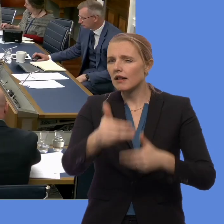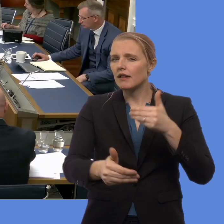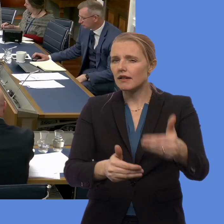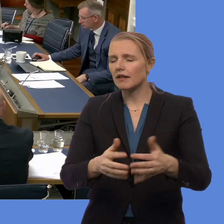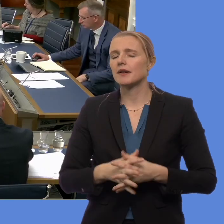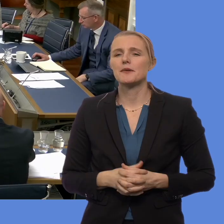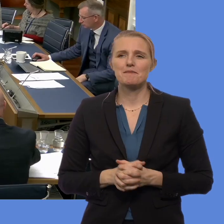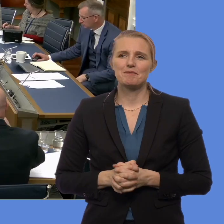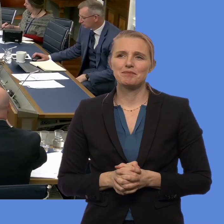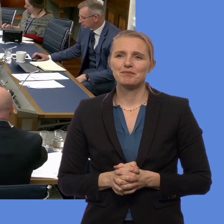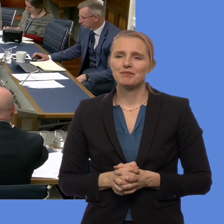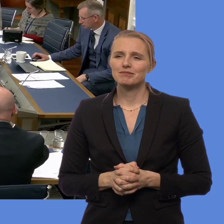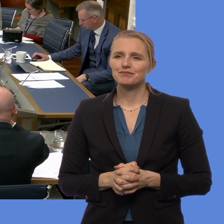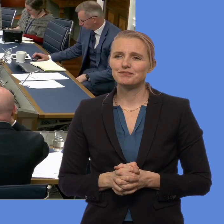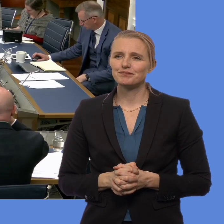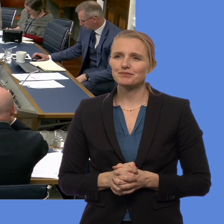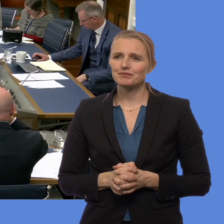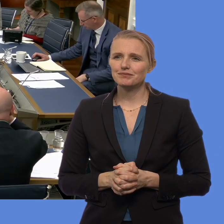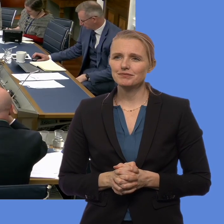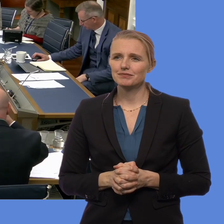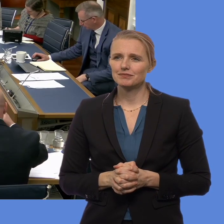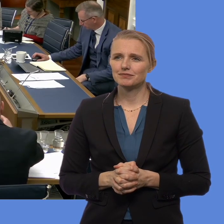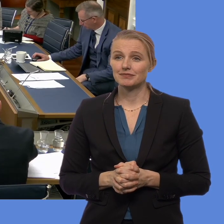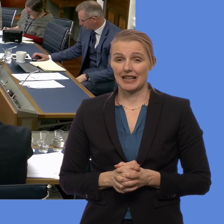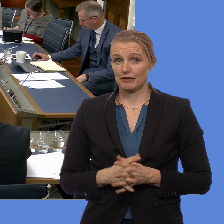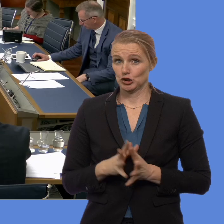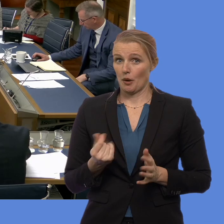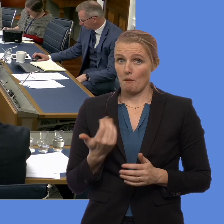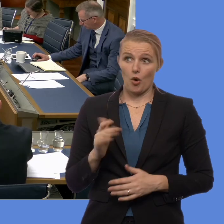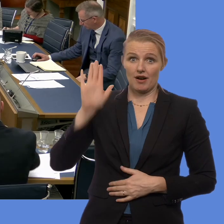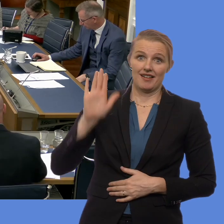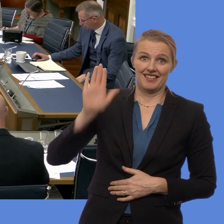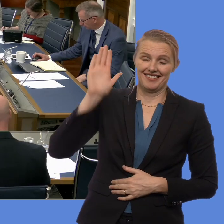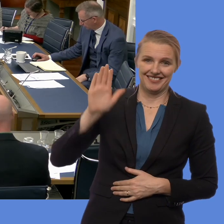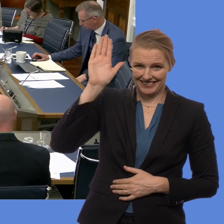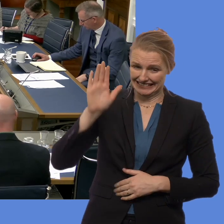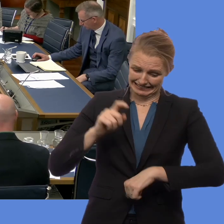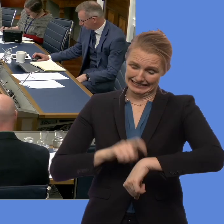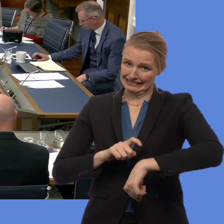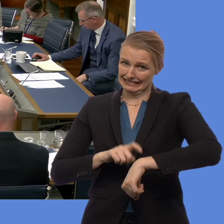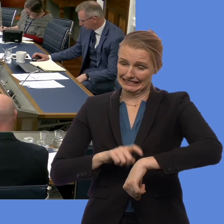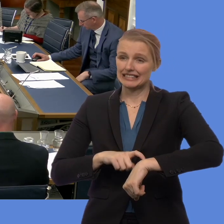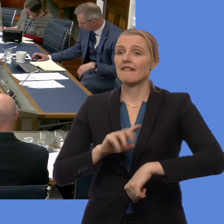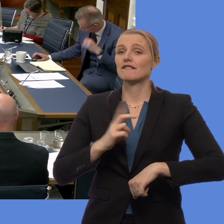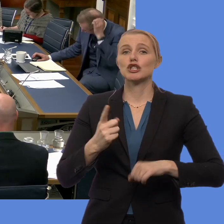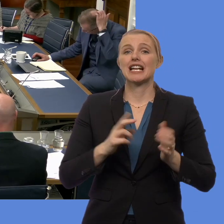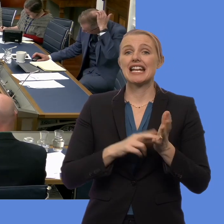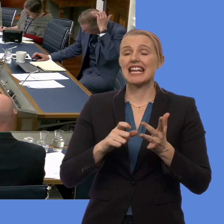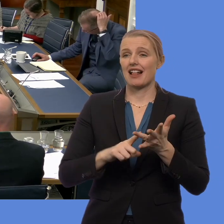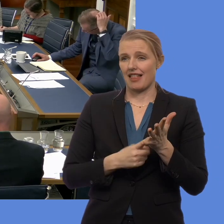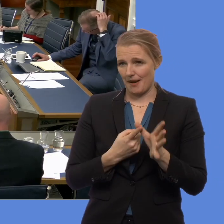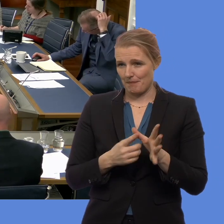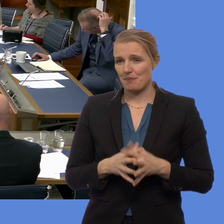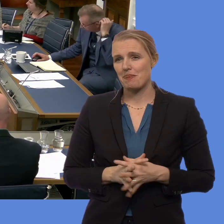extra members have come in now, so just bear that in mind time-wise, please, members. So I'm going then to Nicola, and then we're going to Brian, then Sharon. Go ahead, Nicola. Thank Our new you.